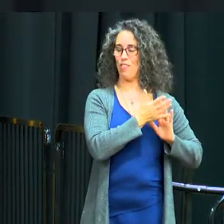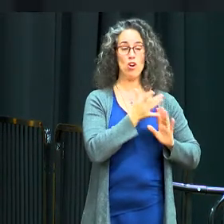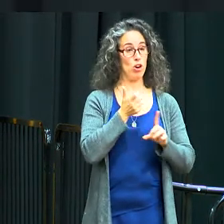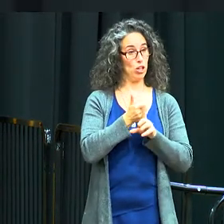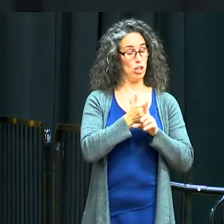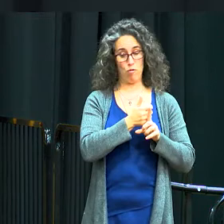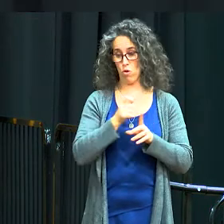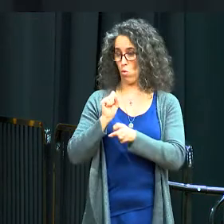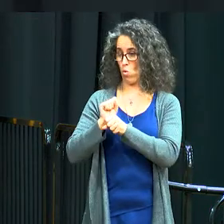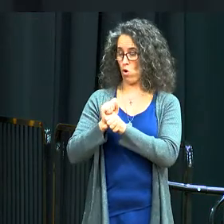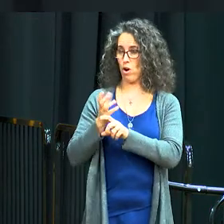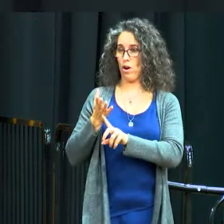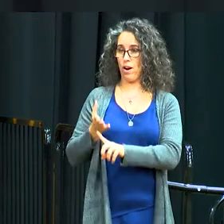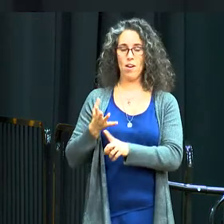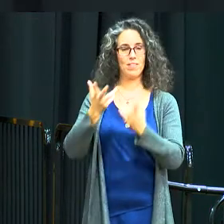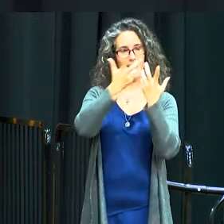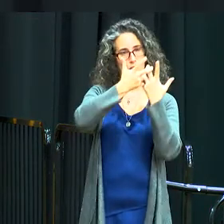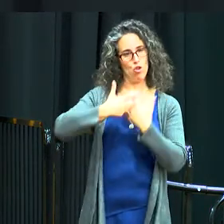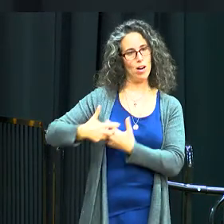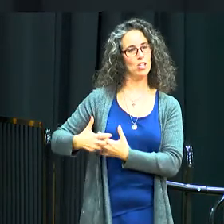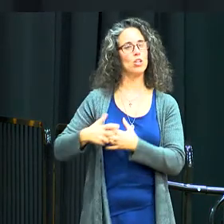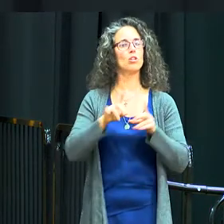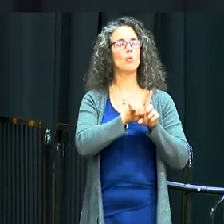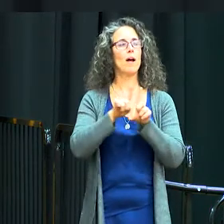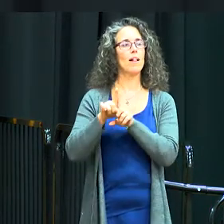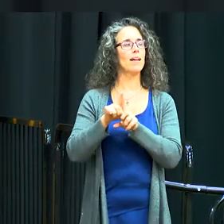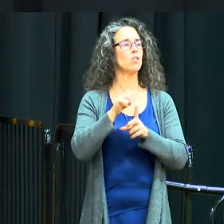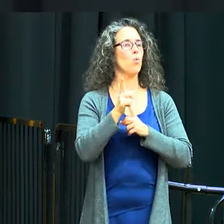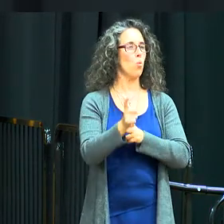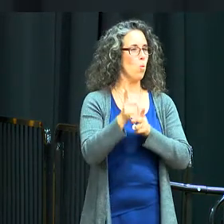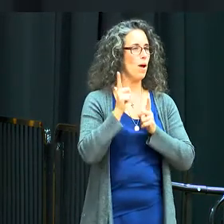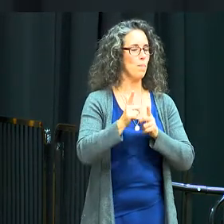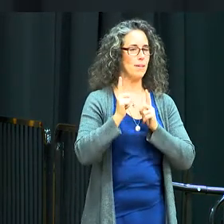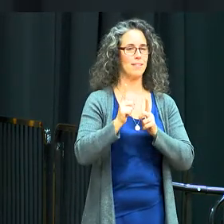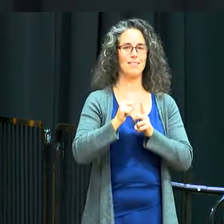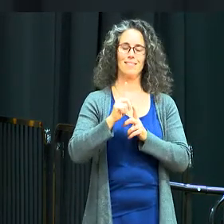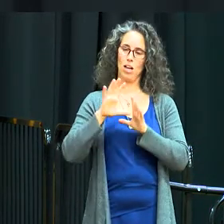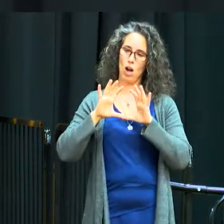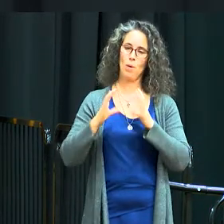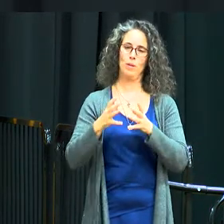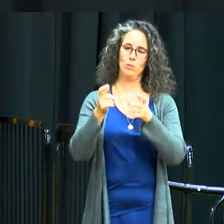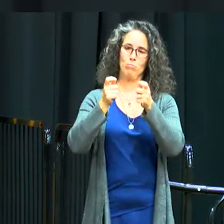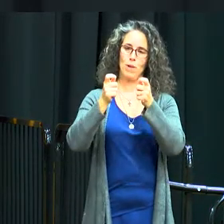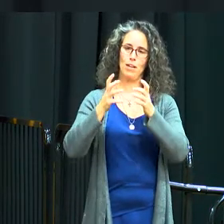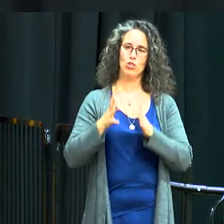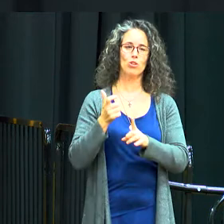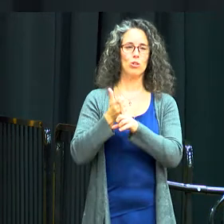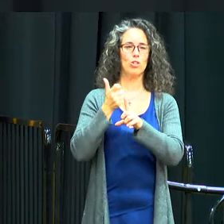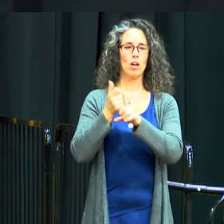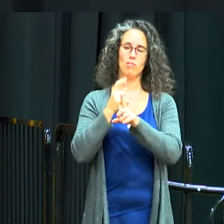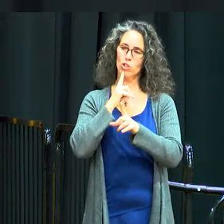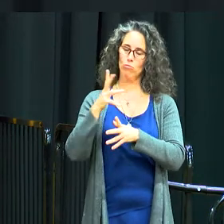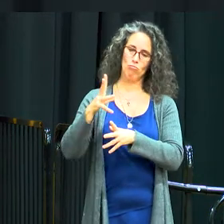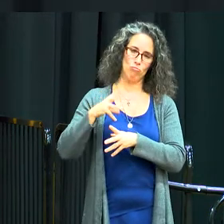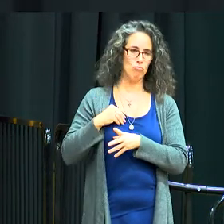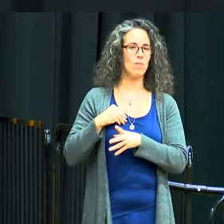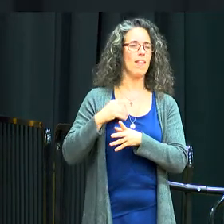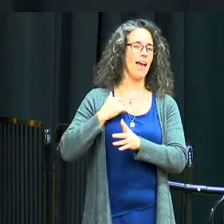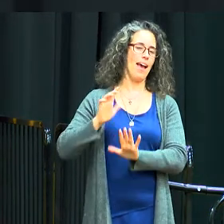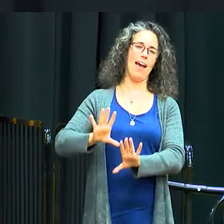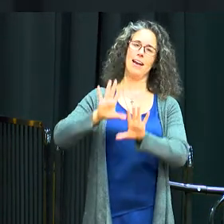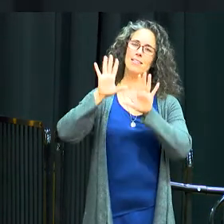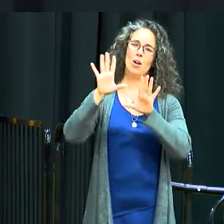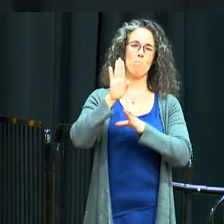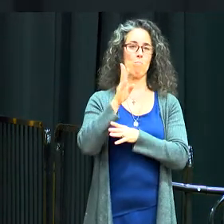Warfare Analysis and Integration, as well as a Weapons Integration Competency Manager, for which she received the Excellence in Federal Career